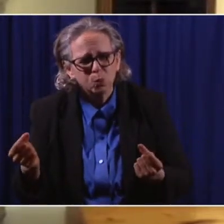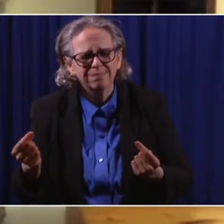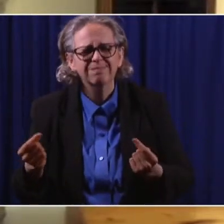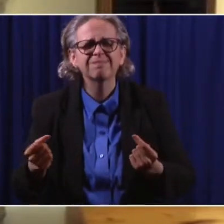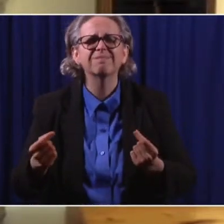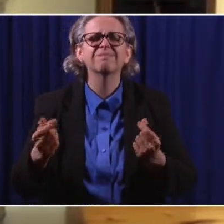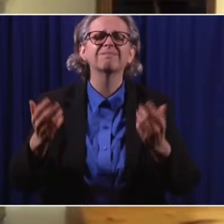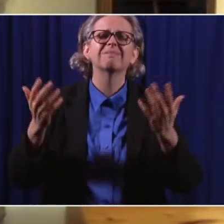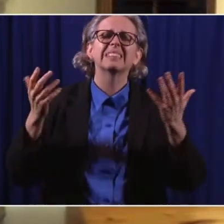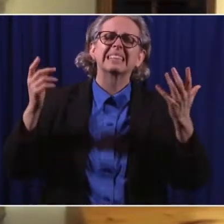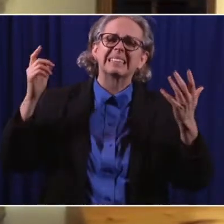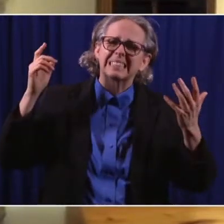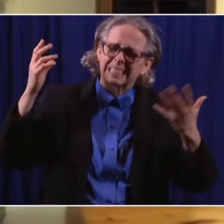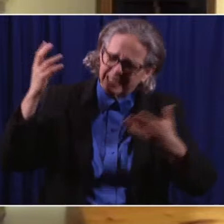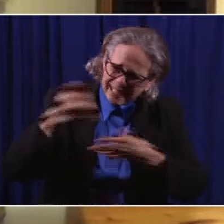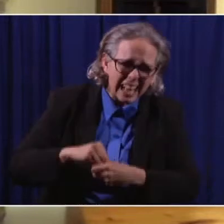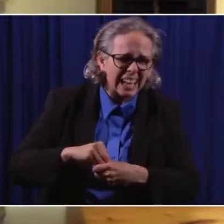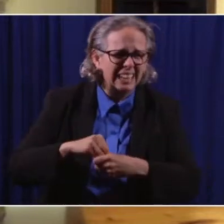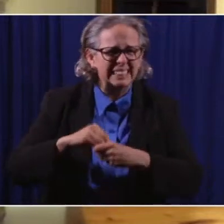battle.